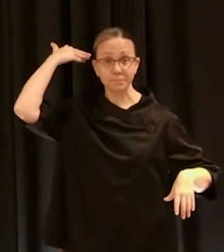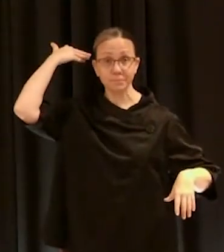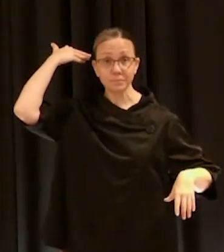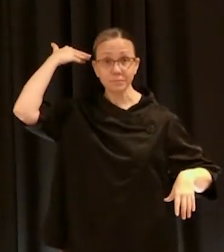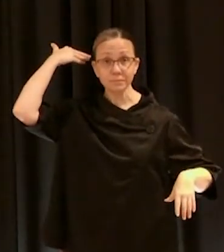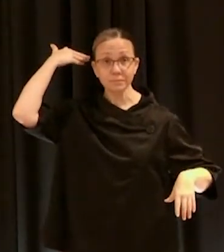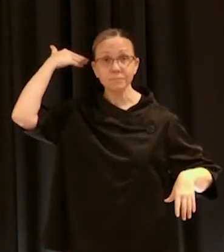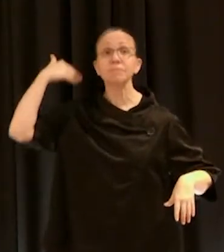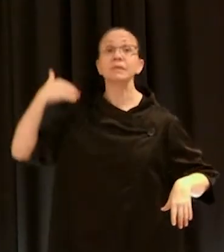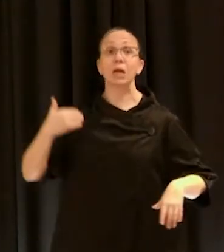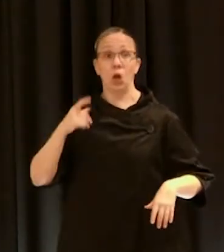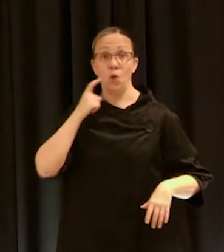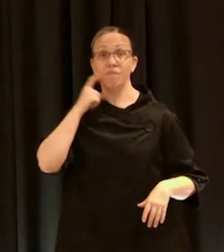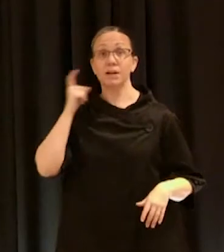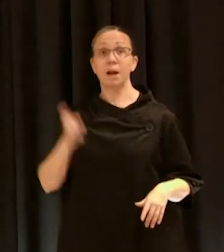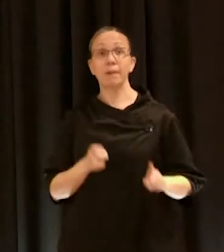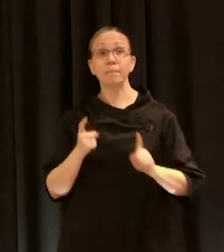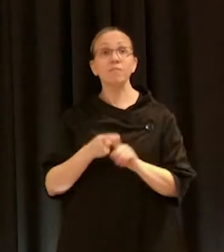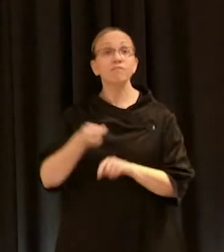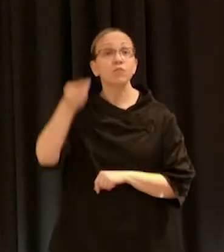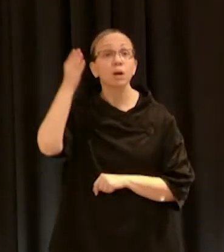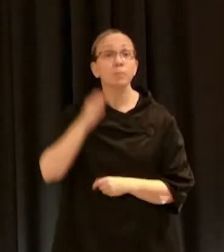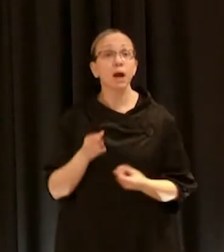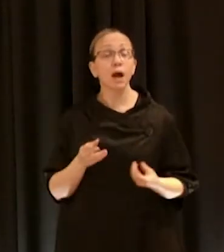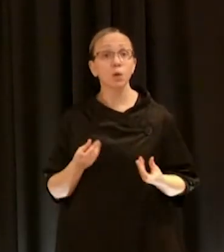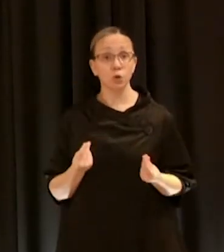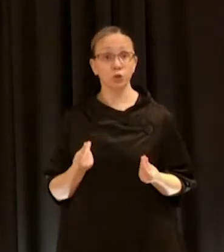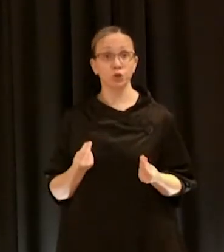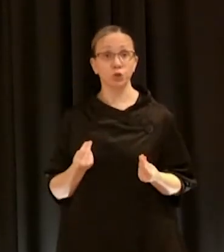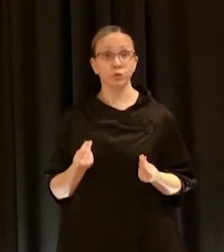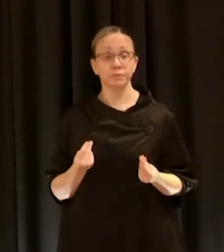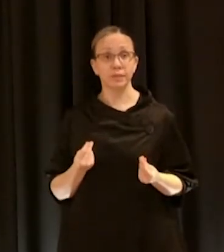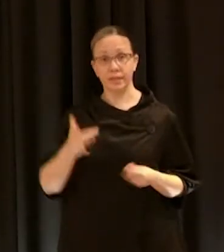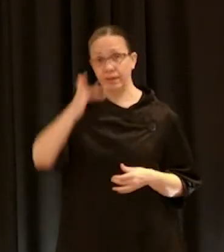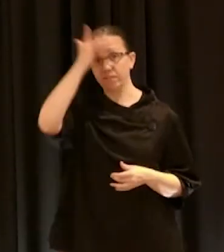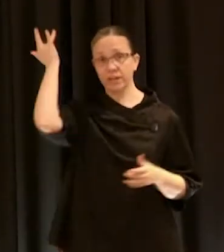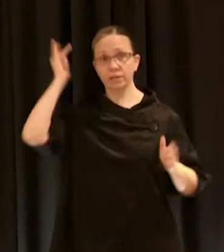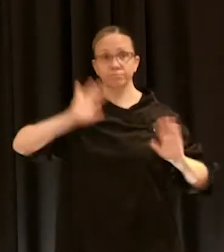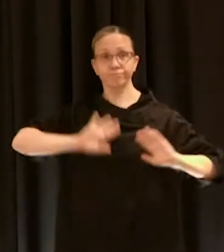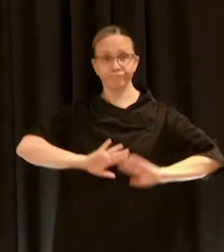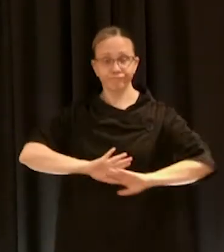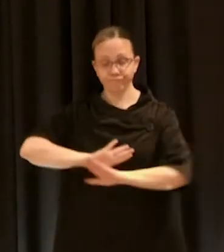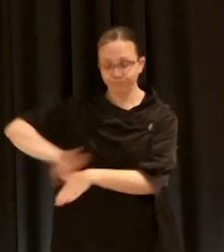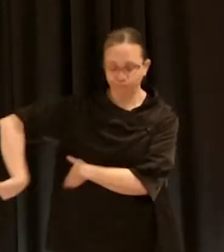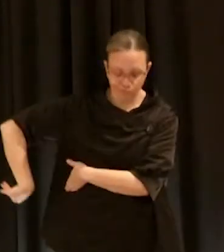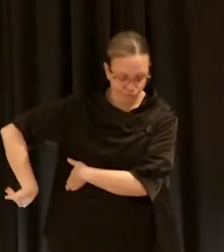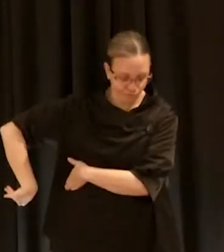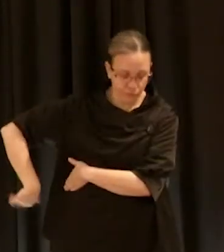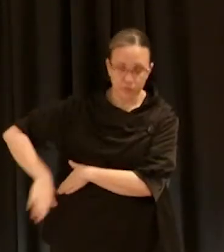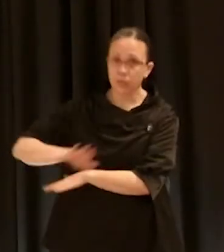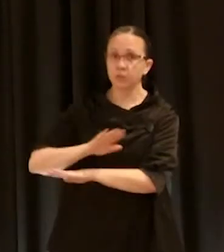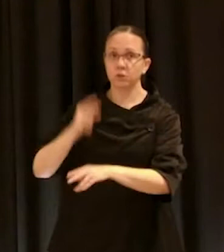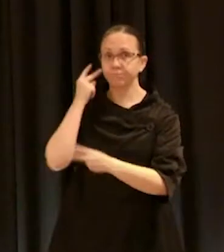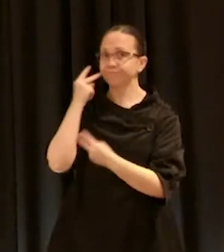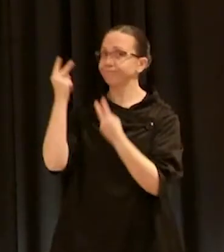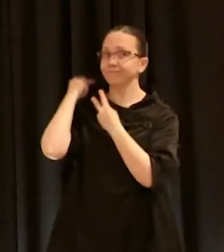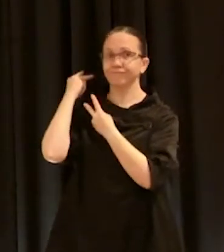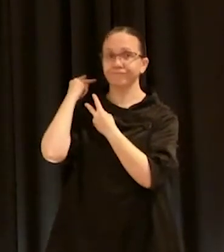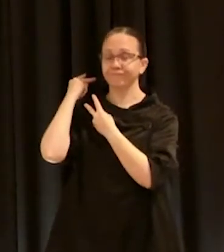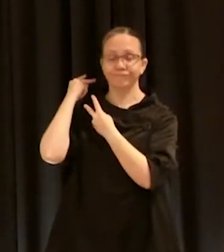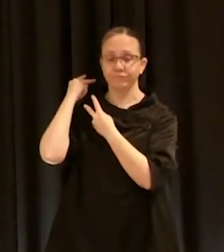You have a commandment from God to now forget that. Do not go back to